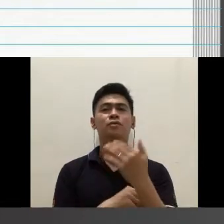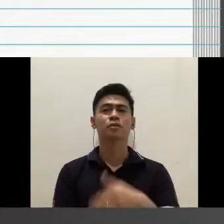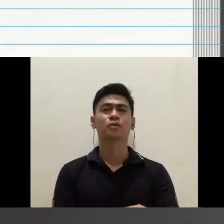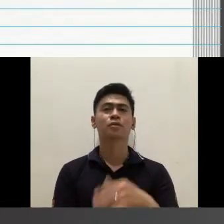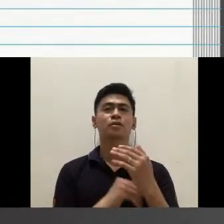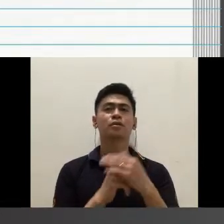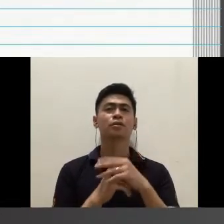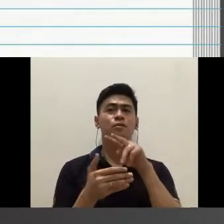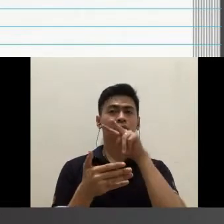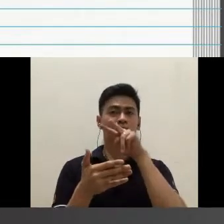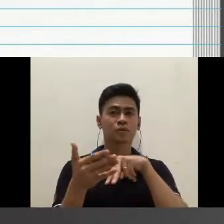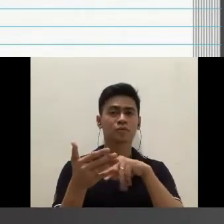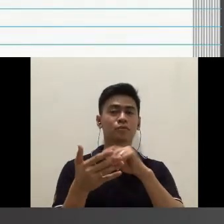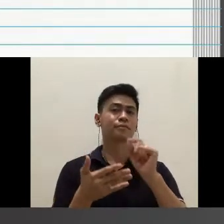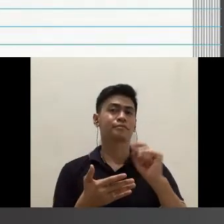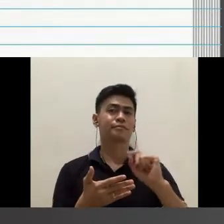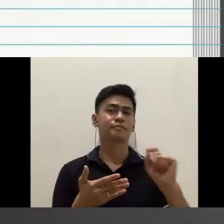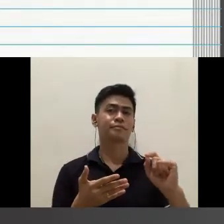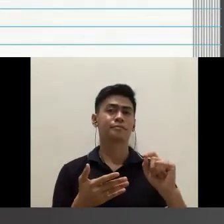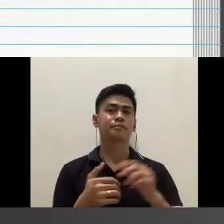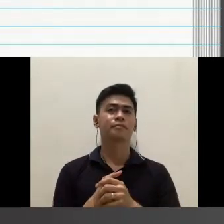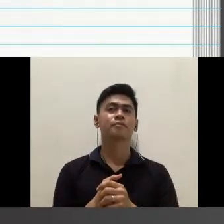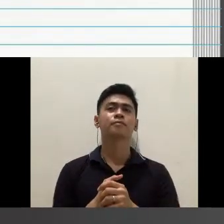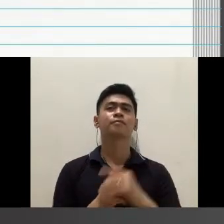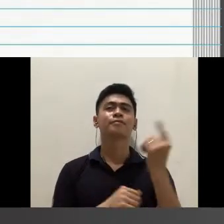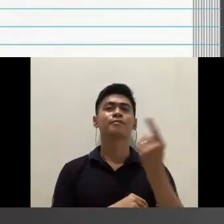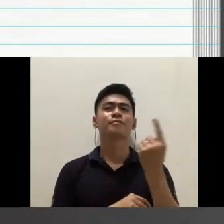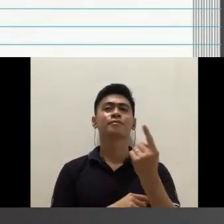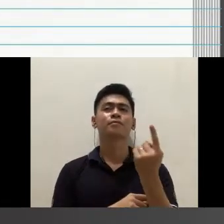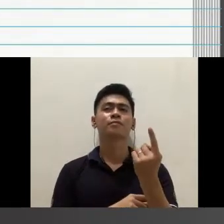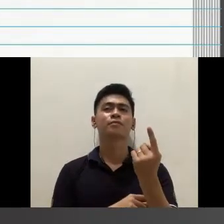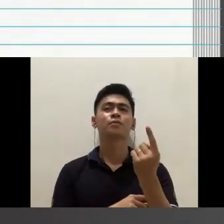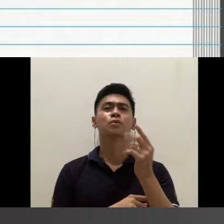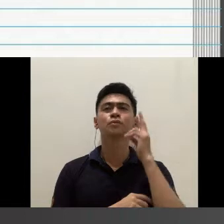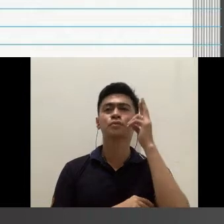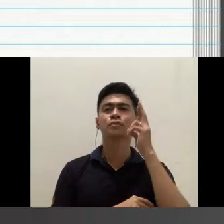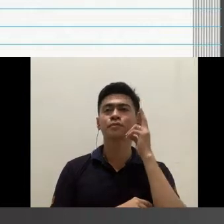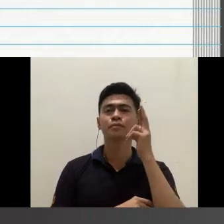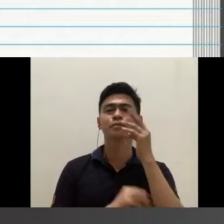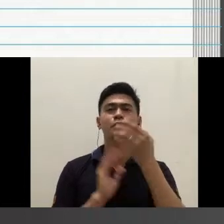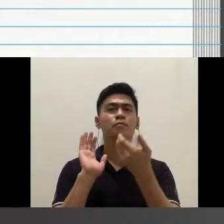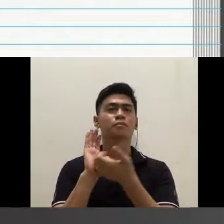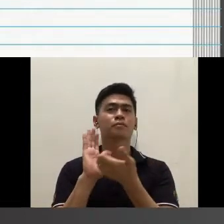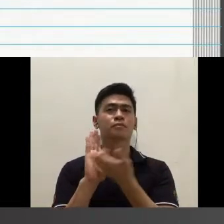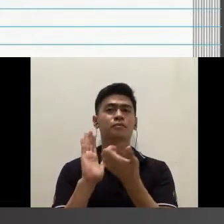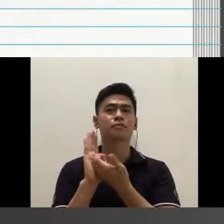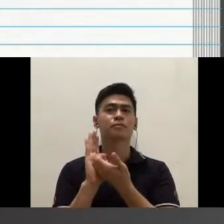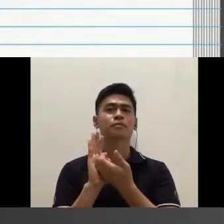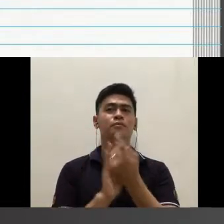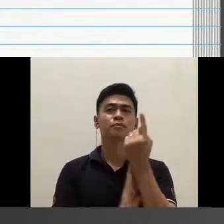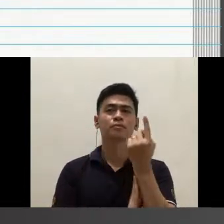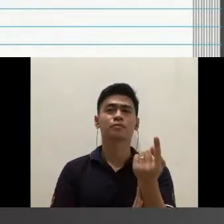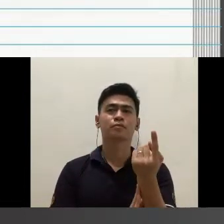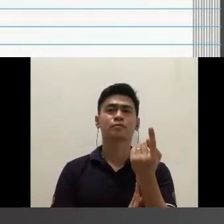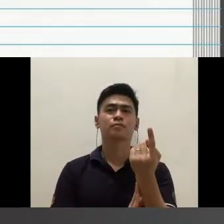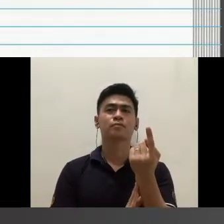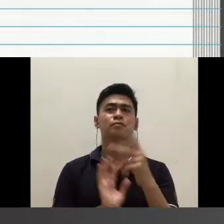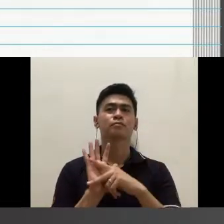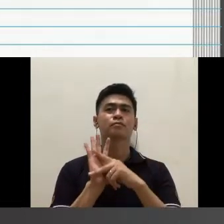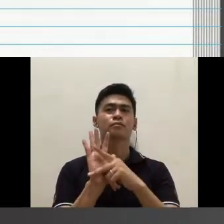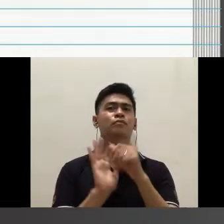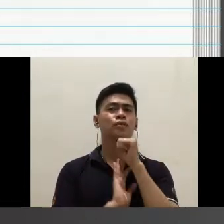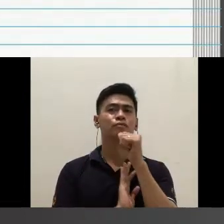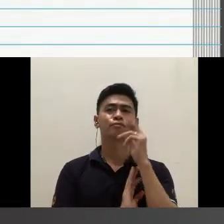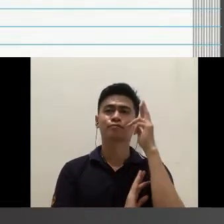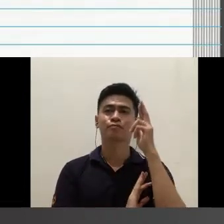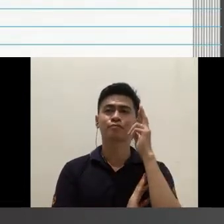writing outline. It has the introductory paragraph that grabs the reader's attention by using a